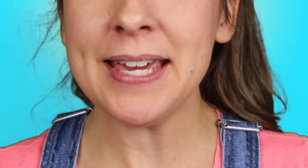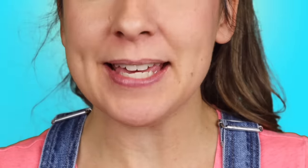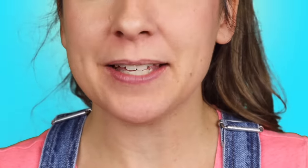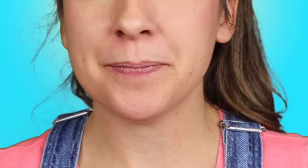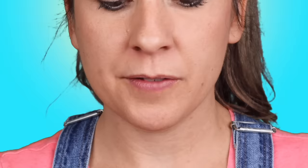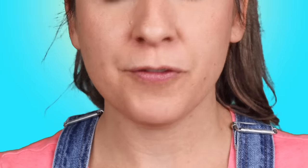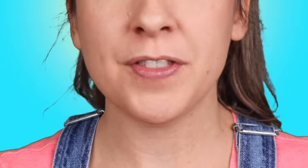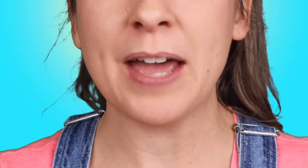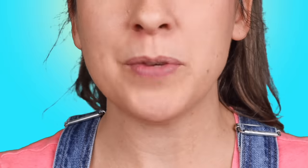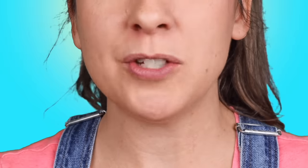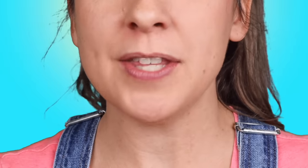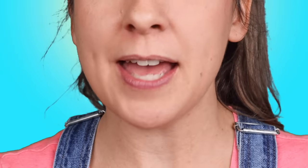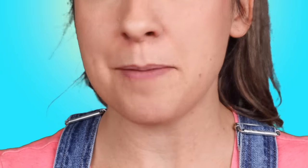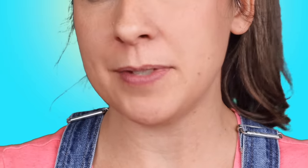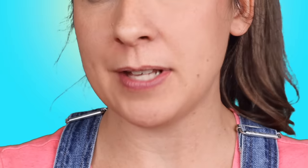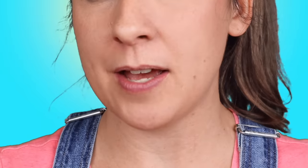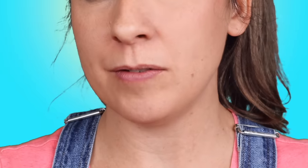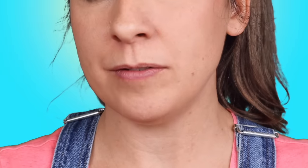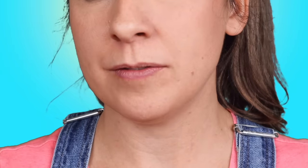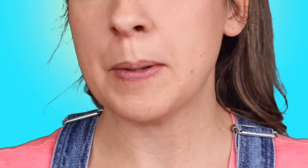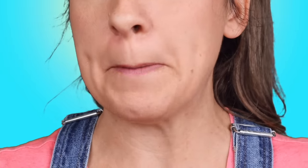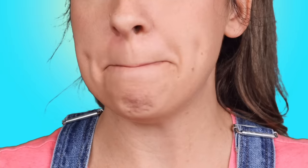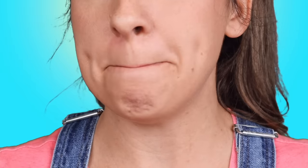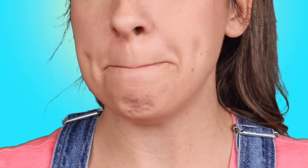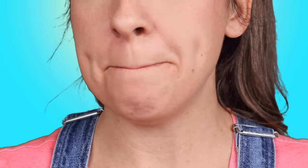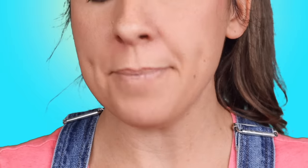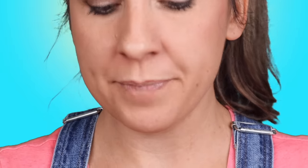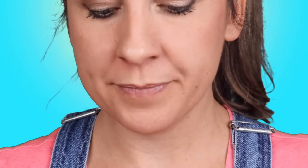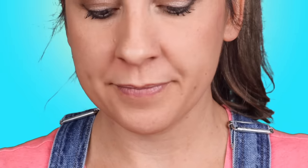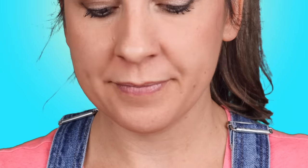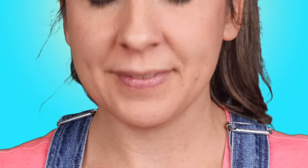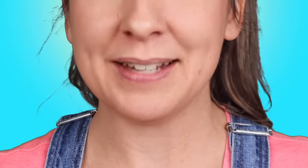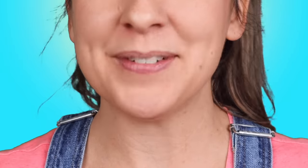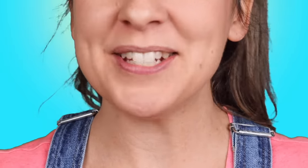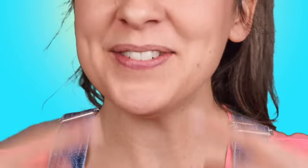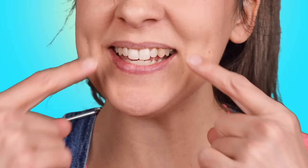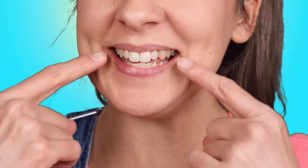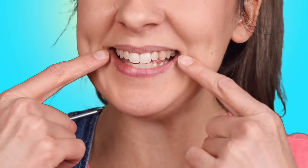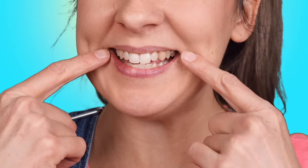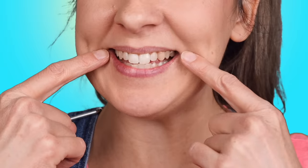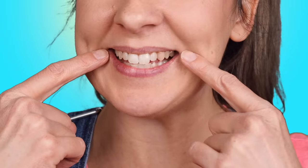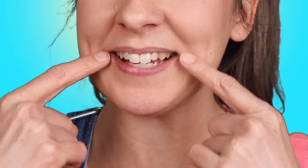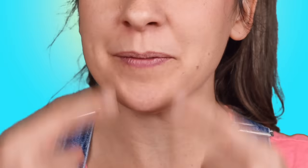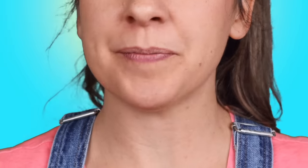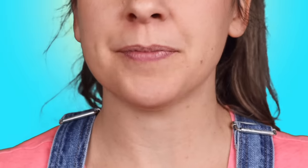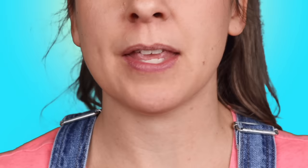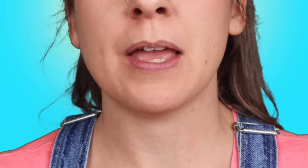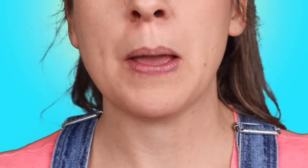try me. For that, we do the M sound. Then we do the E.